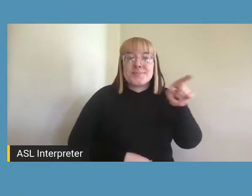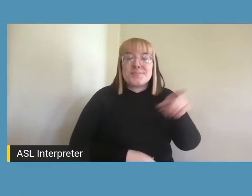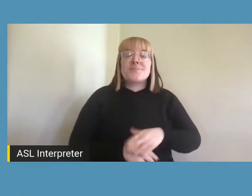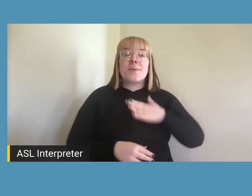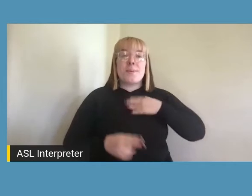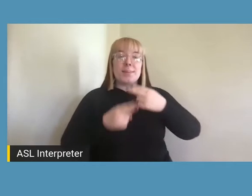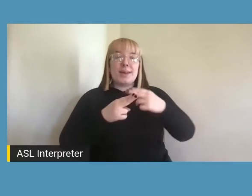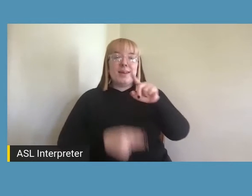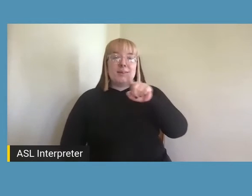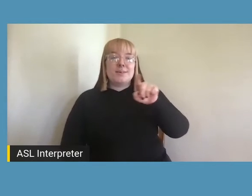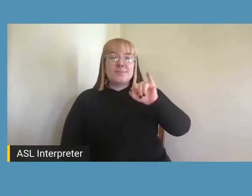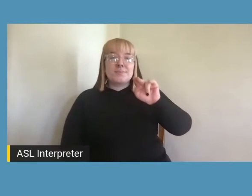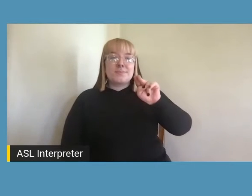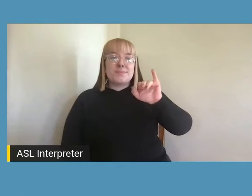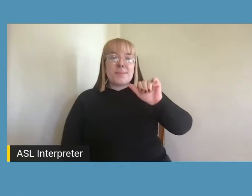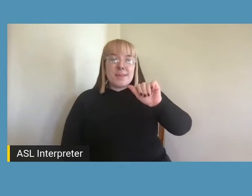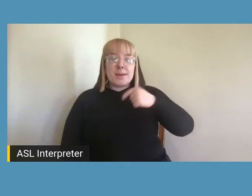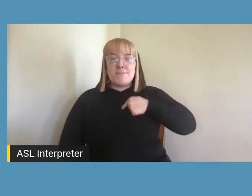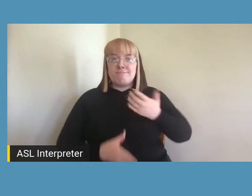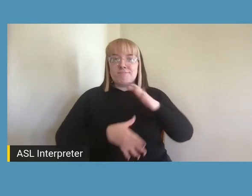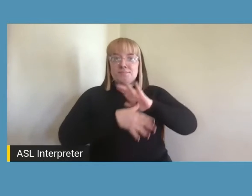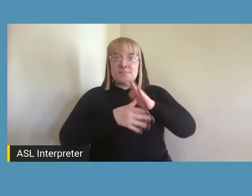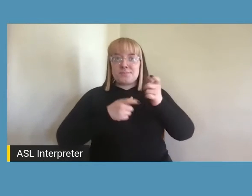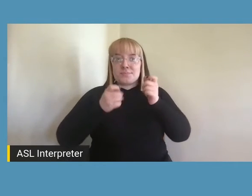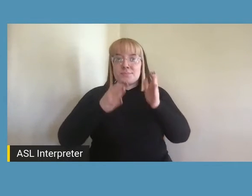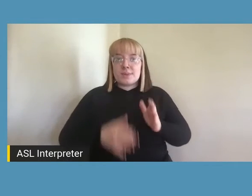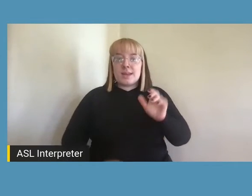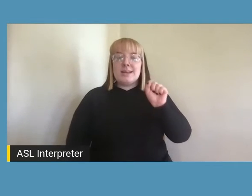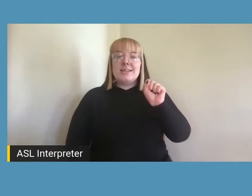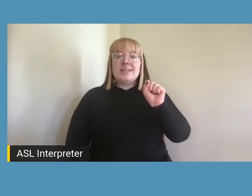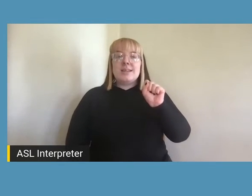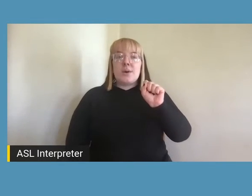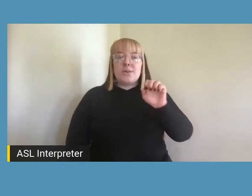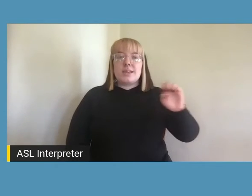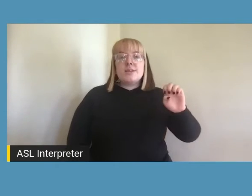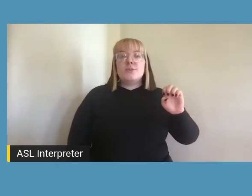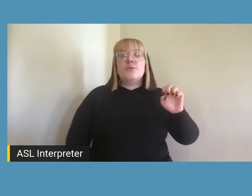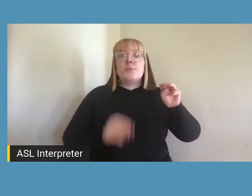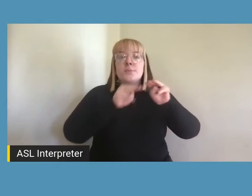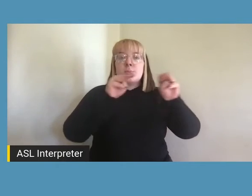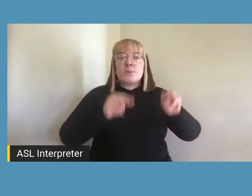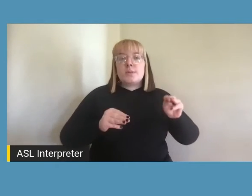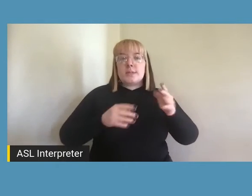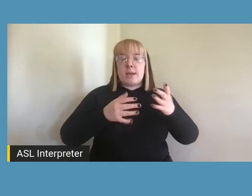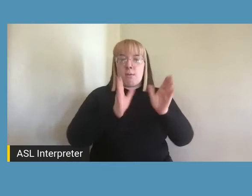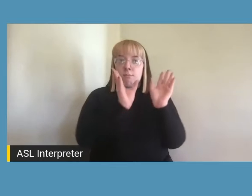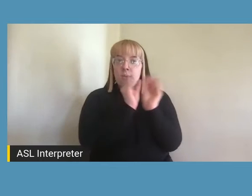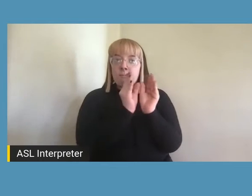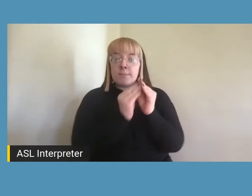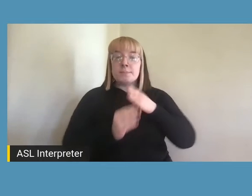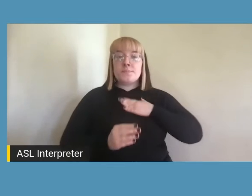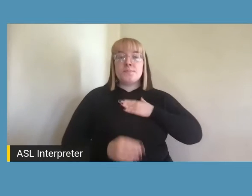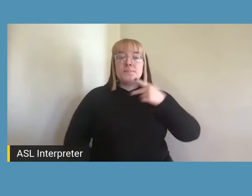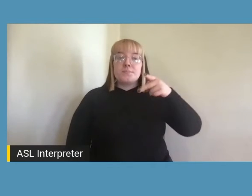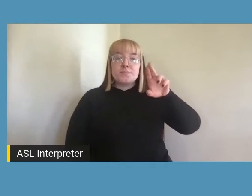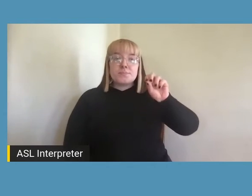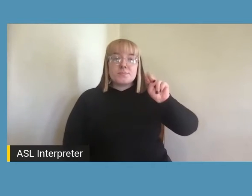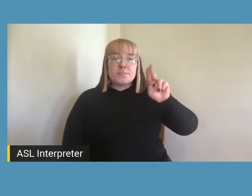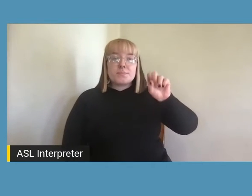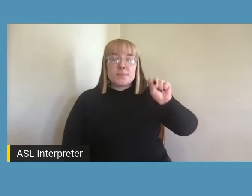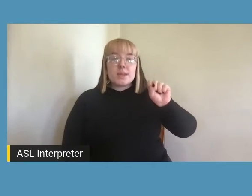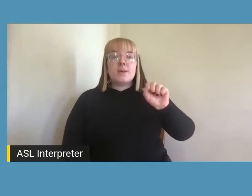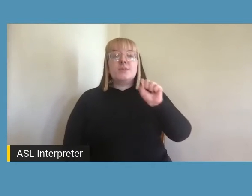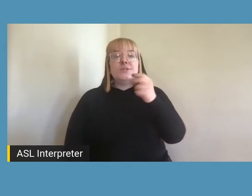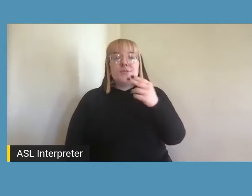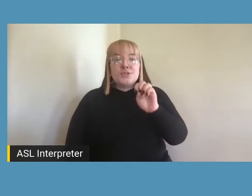is Zinnia Willits, and I am the Executive Director of the Southeastern Museums Conference. My pronouns are she, her. I